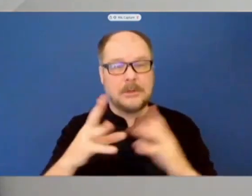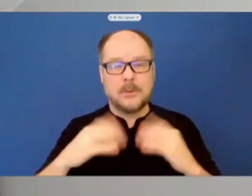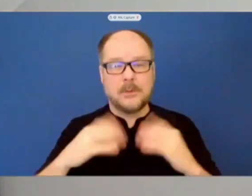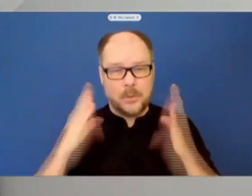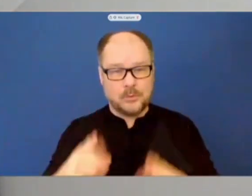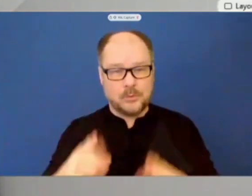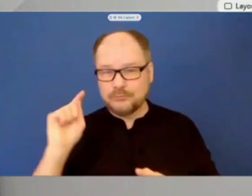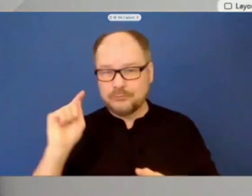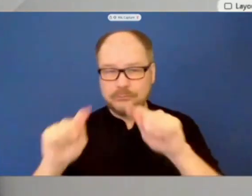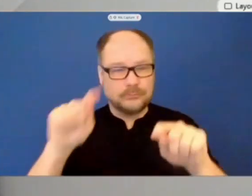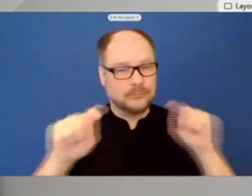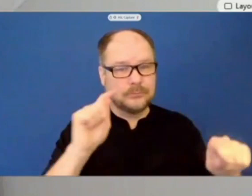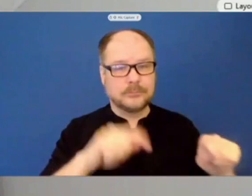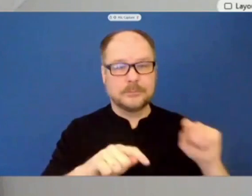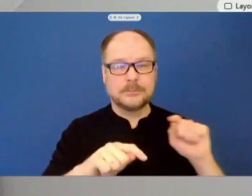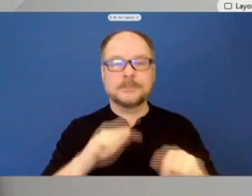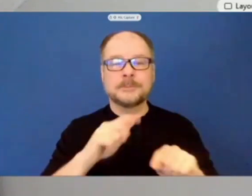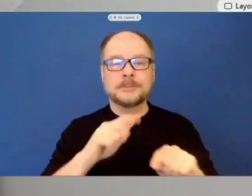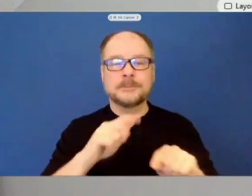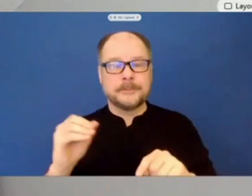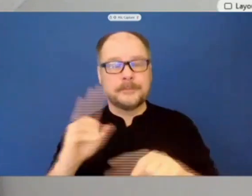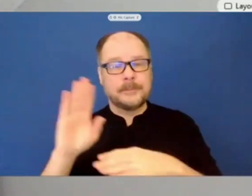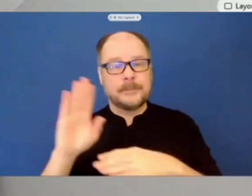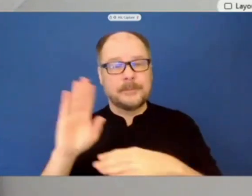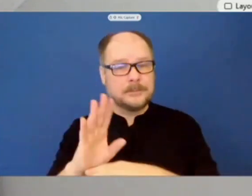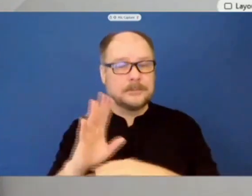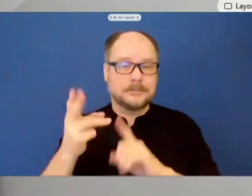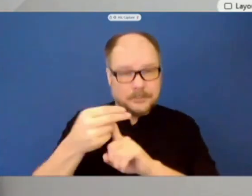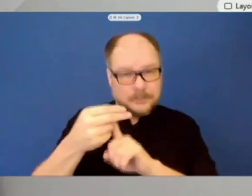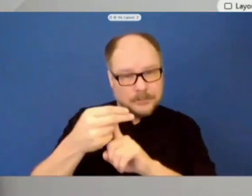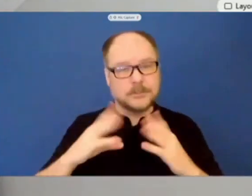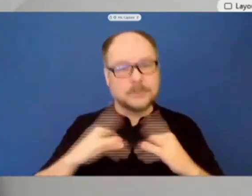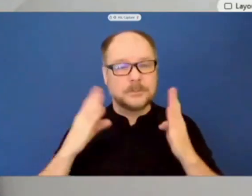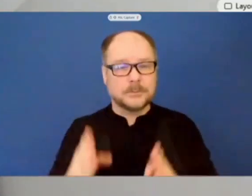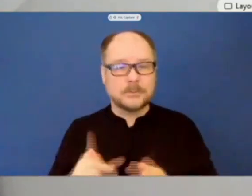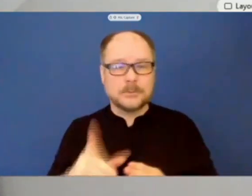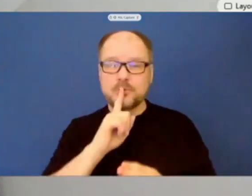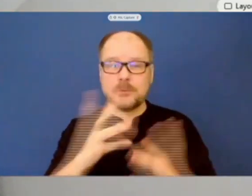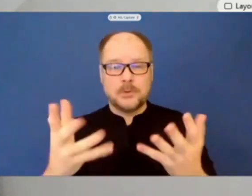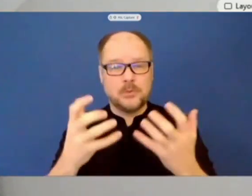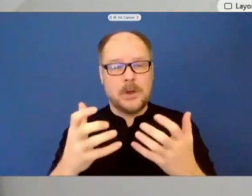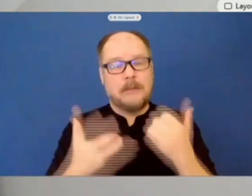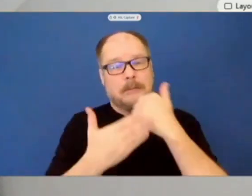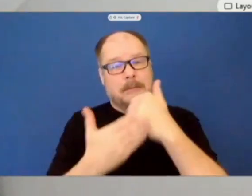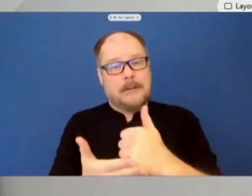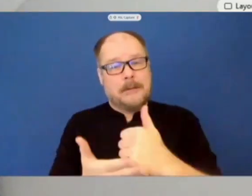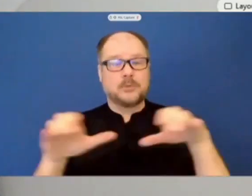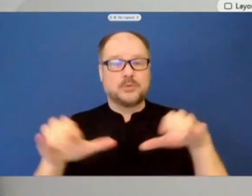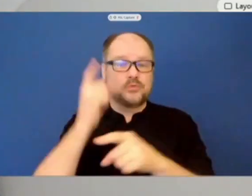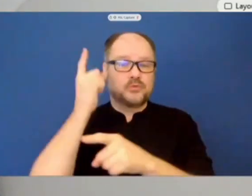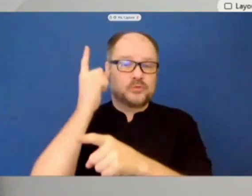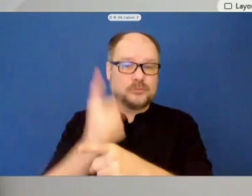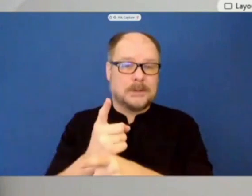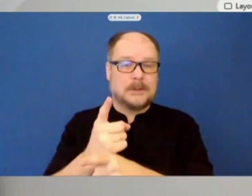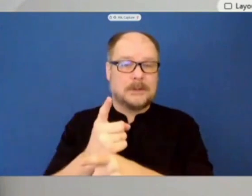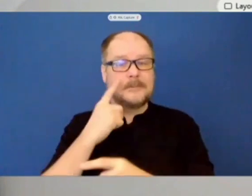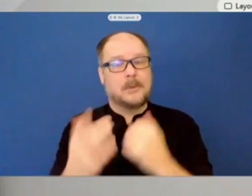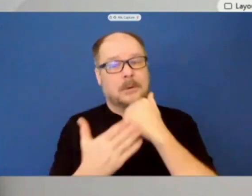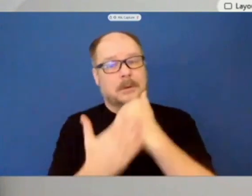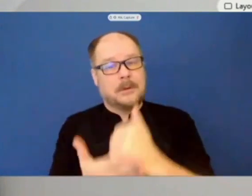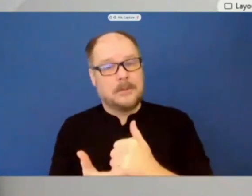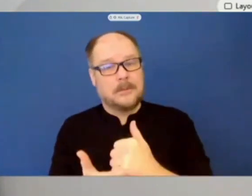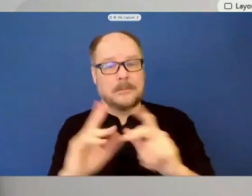just, you know, these business owners or hotel owners that are really wanting to do the right thing for people on behalf of our